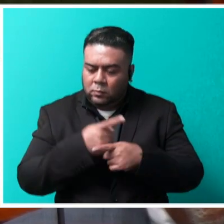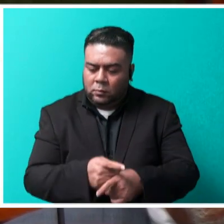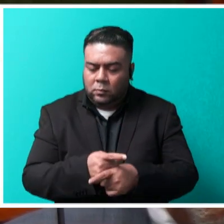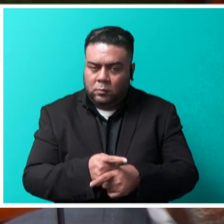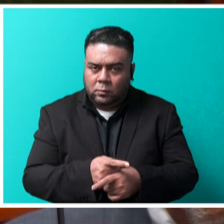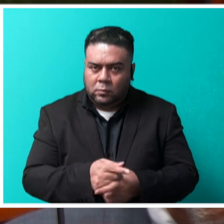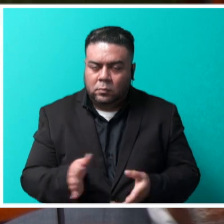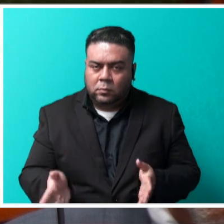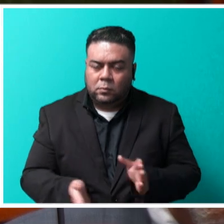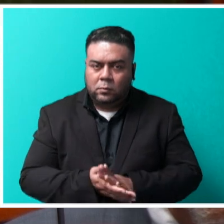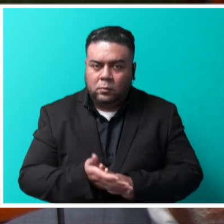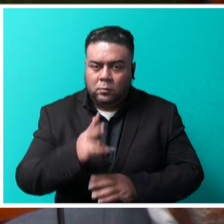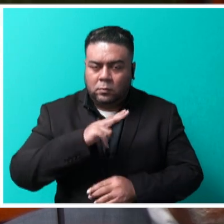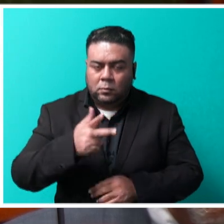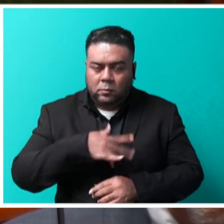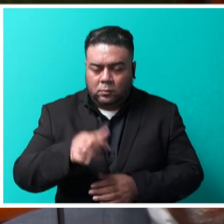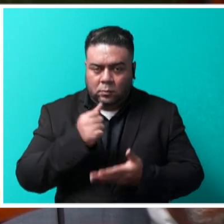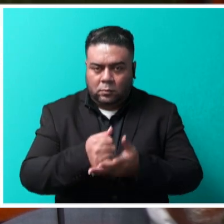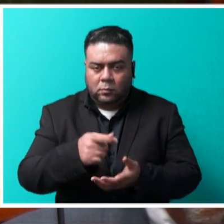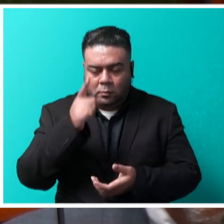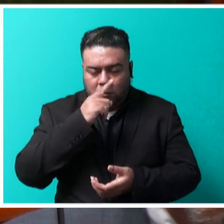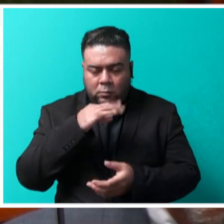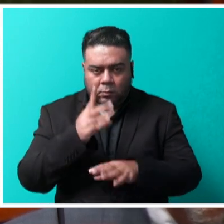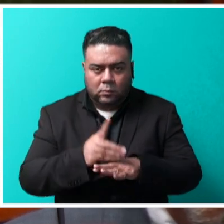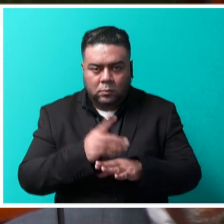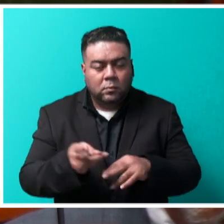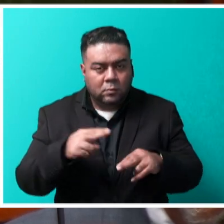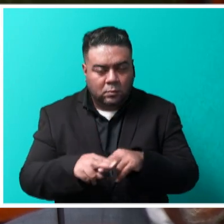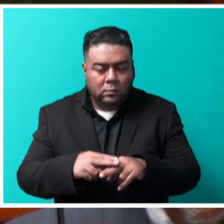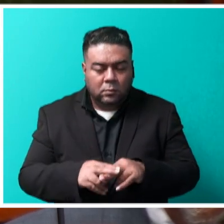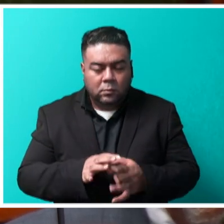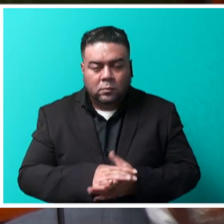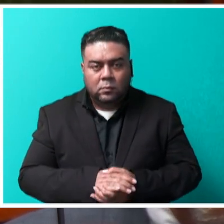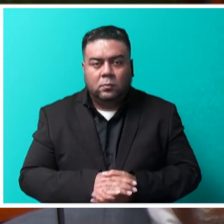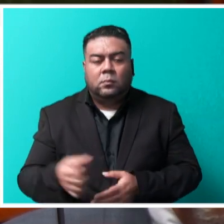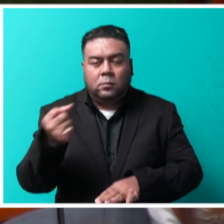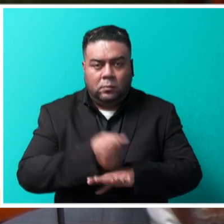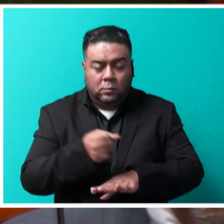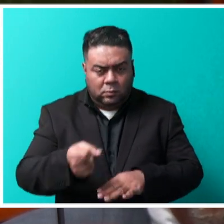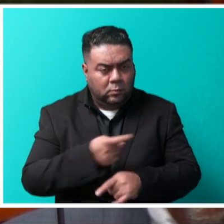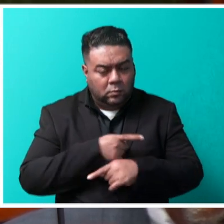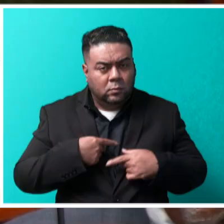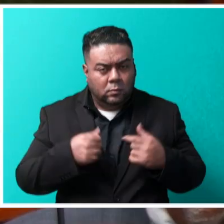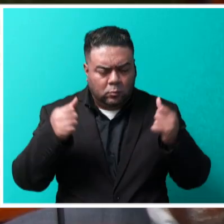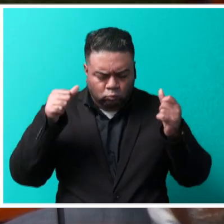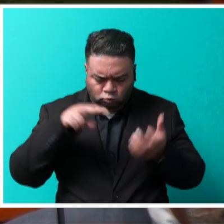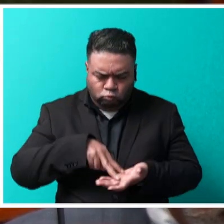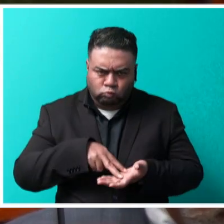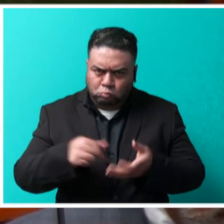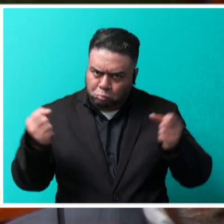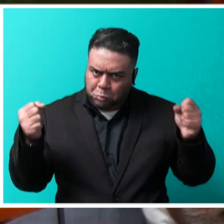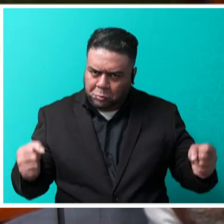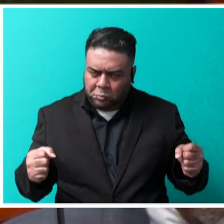hiring and supporting employees with disabilities in Fiji. Mr. Speaker, as a government, we stand strong by our commitment to people living